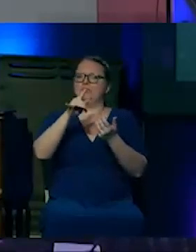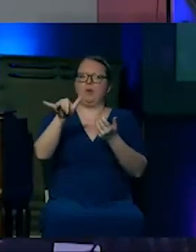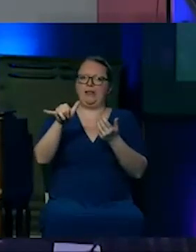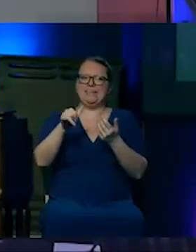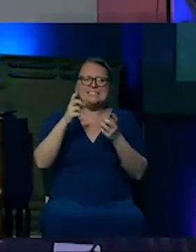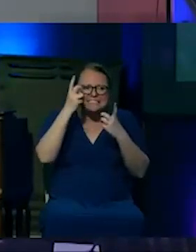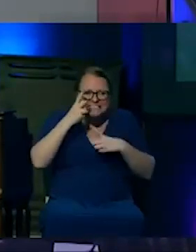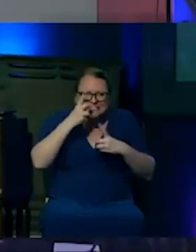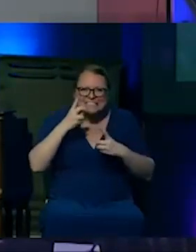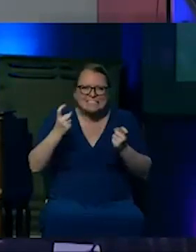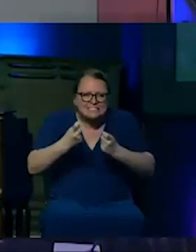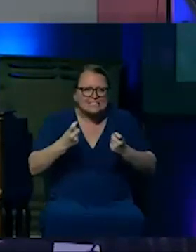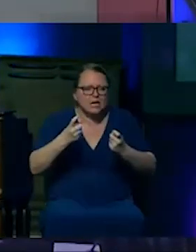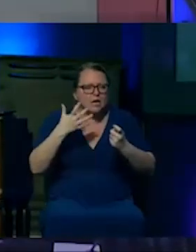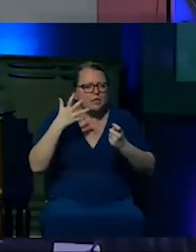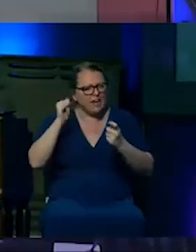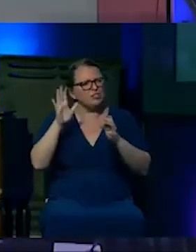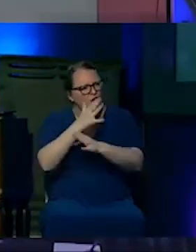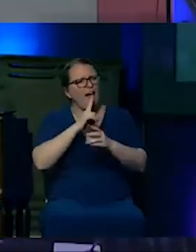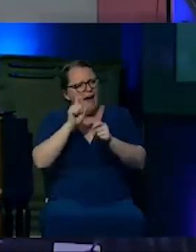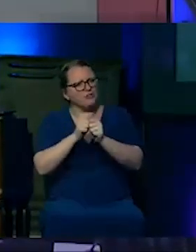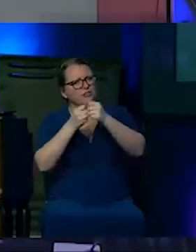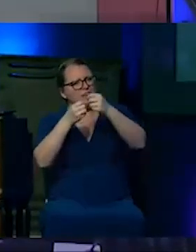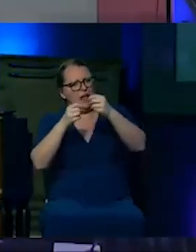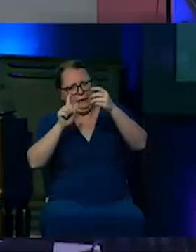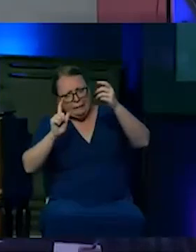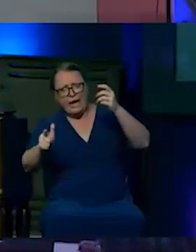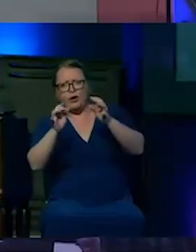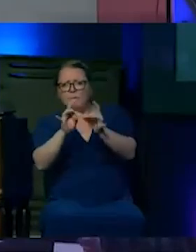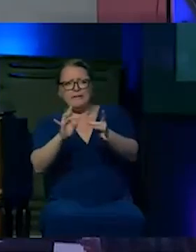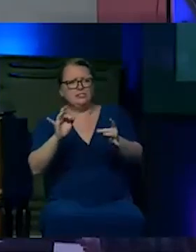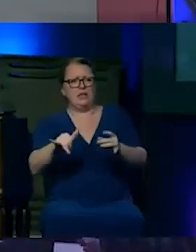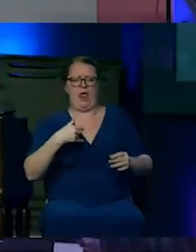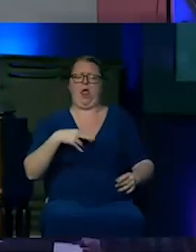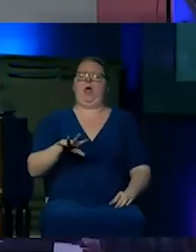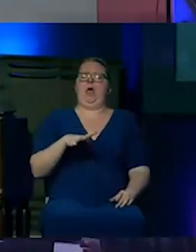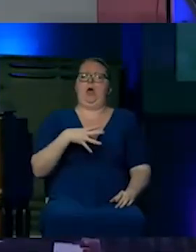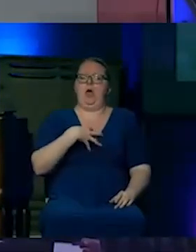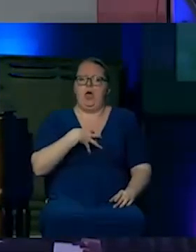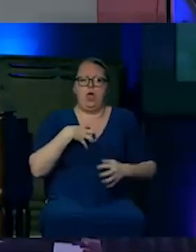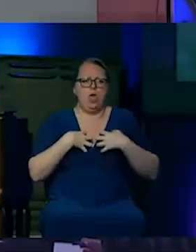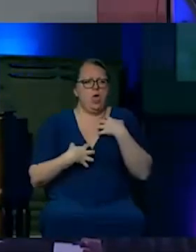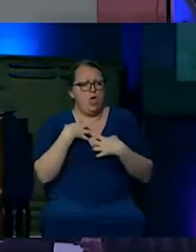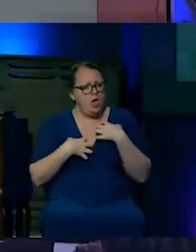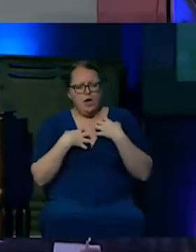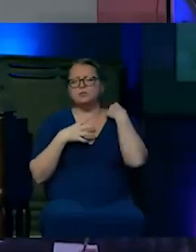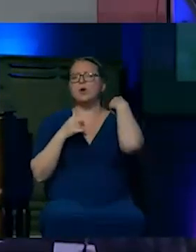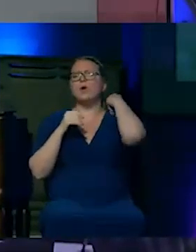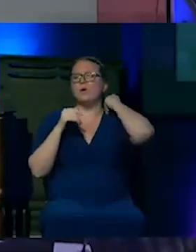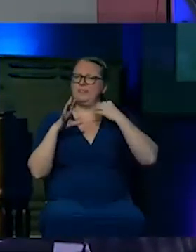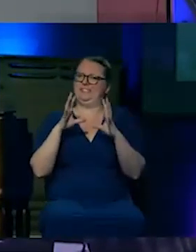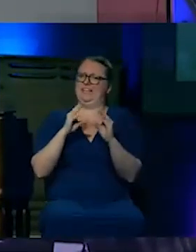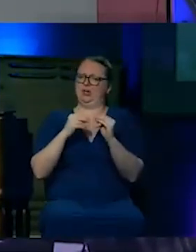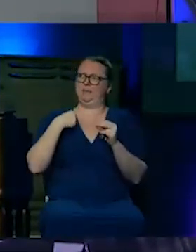I mean, this had kind of happened a lot of times. There were all these songs. I mean, Kai kind of mentioned this, like in, you know, their session this morning. These were the